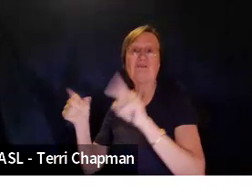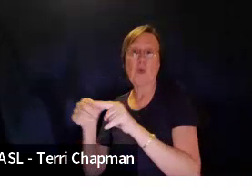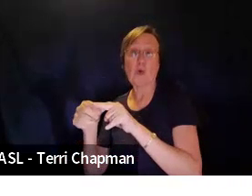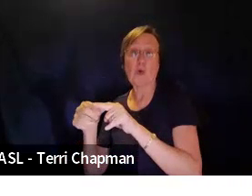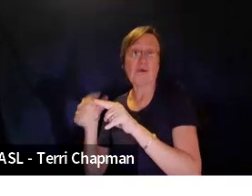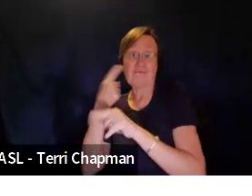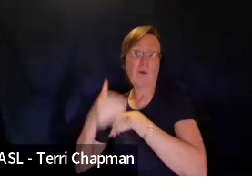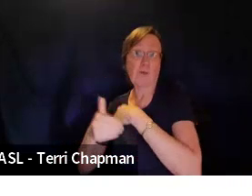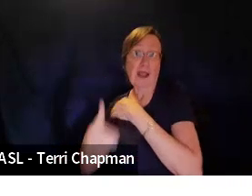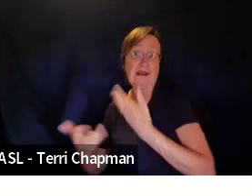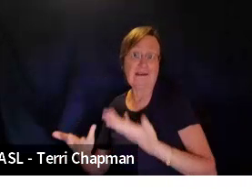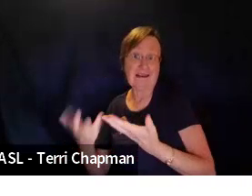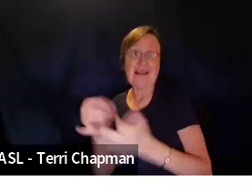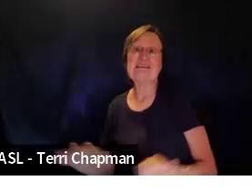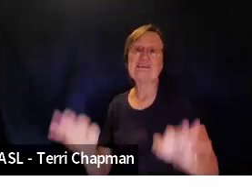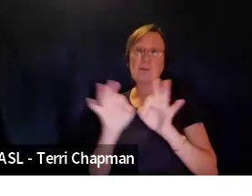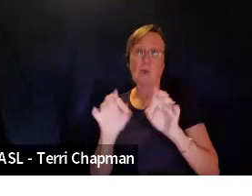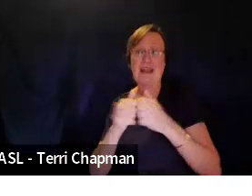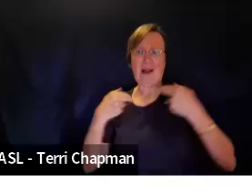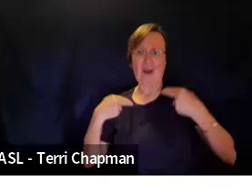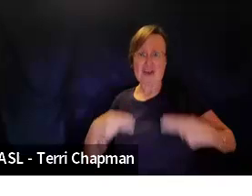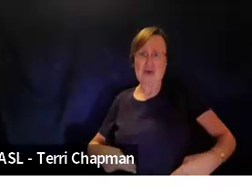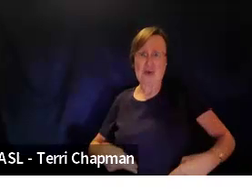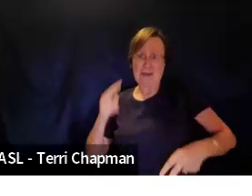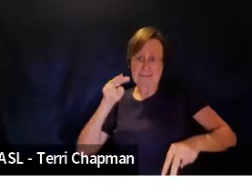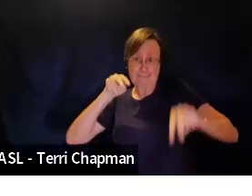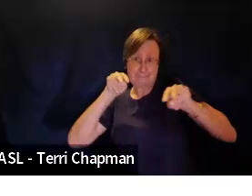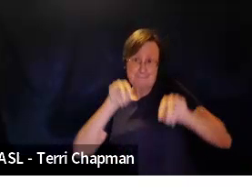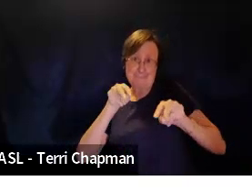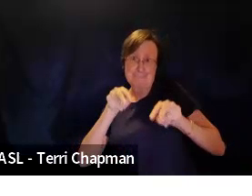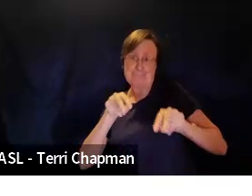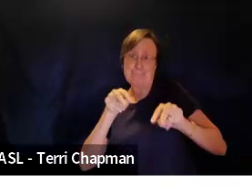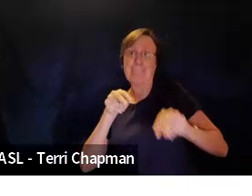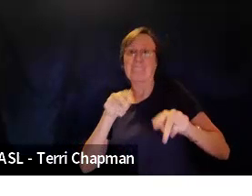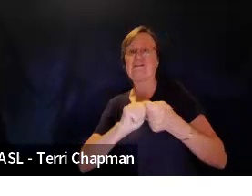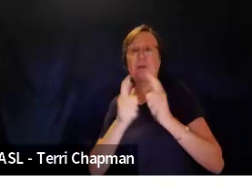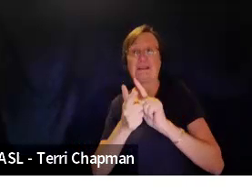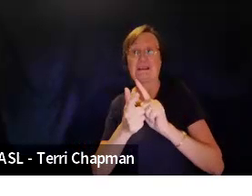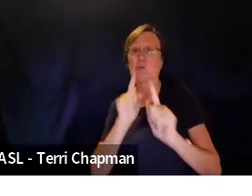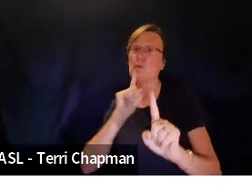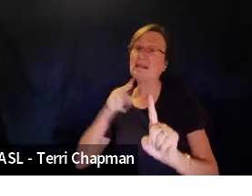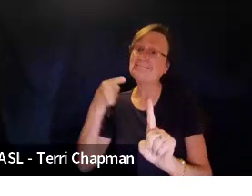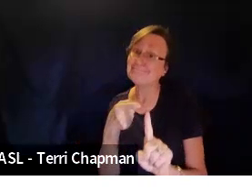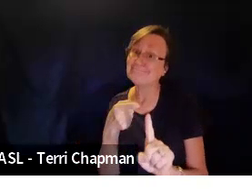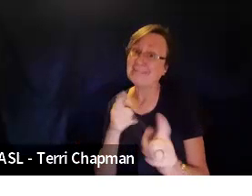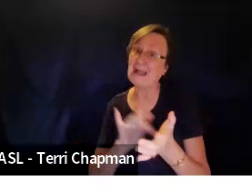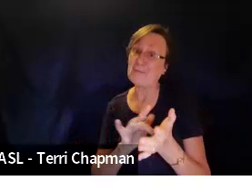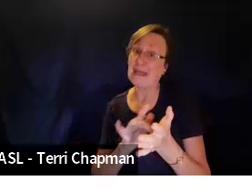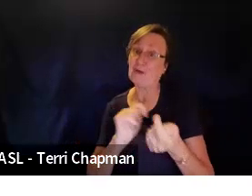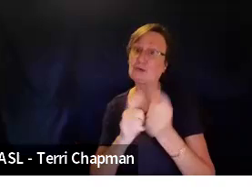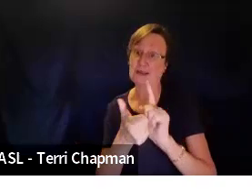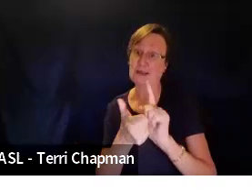really important to have that human oversight over such translations, especially when it comes to medical translation, which this rule lays